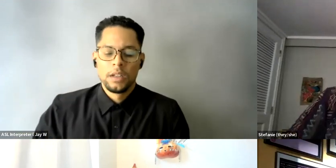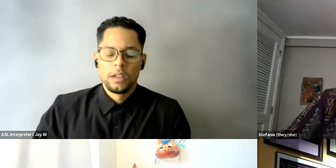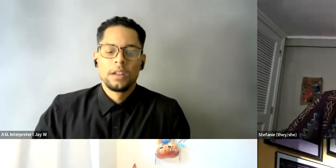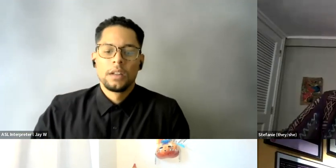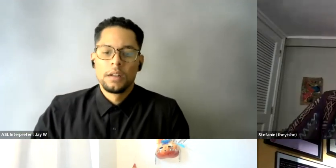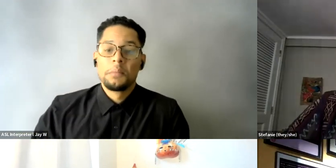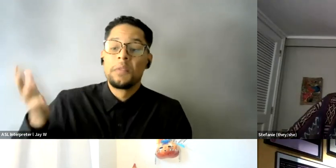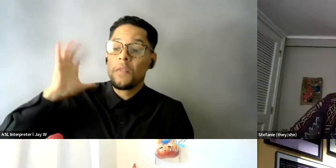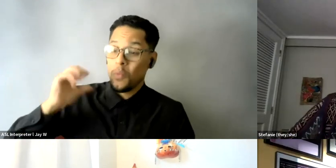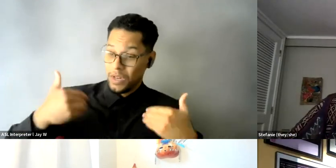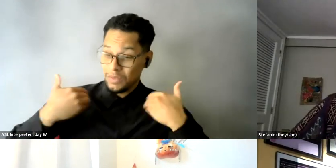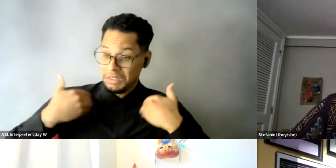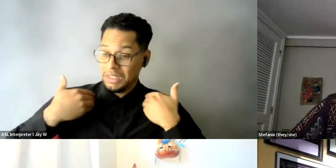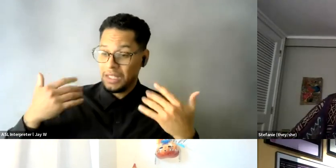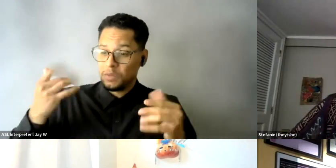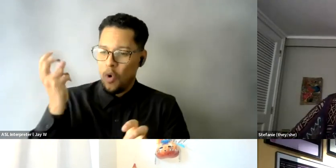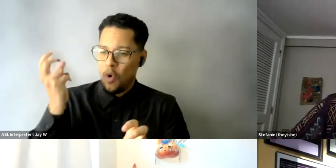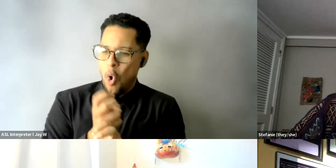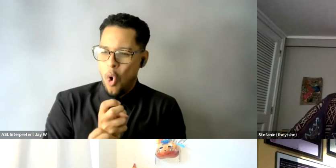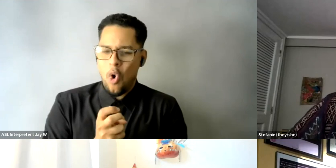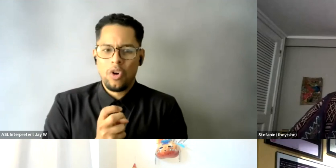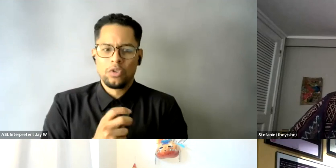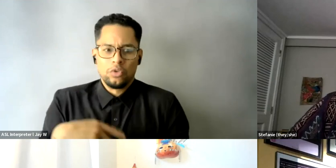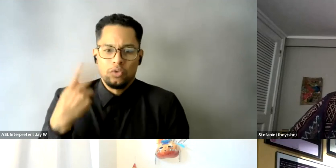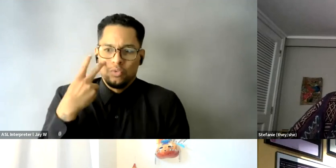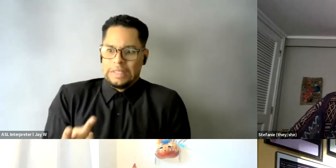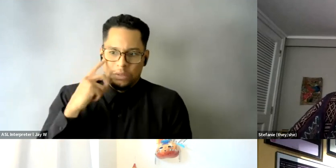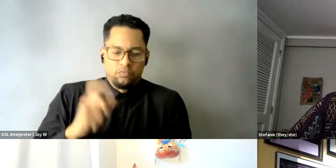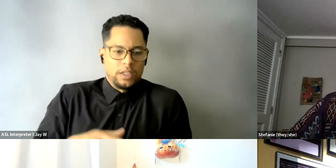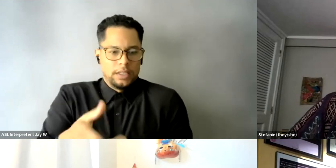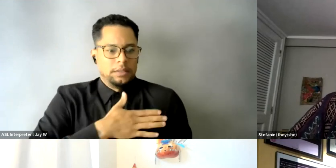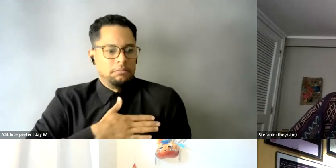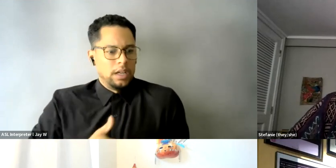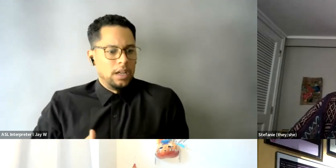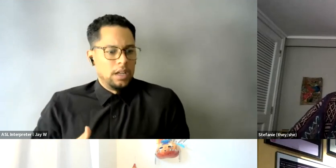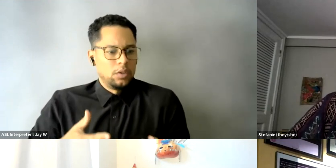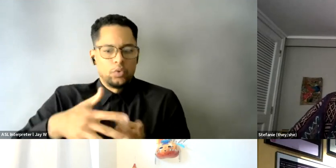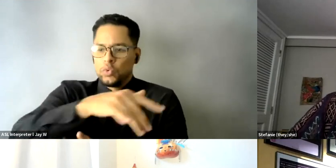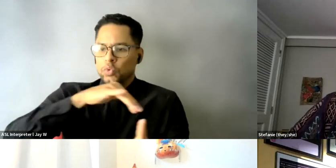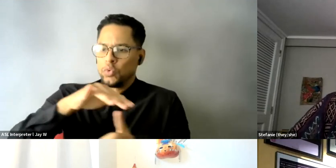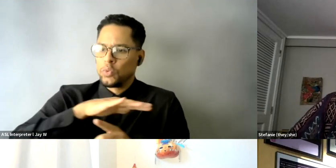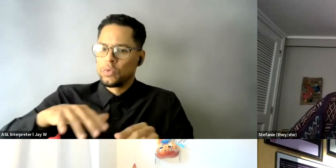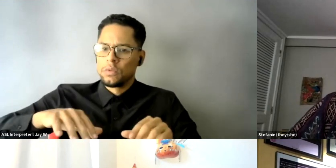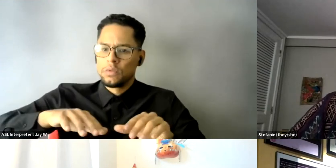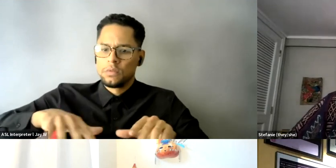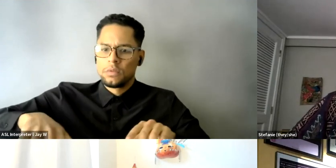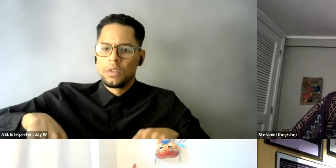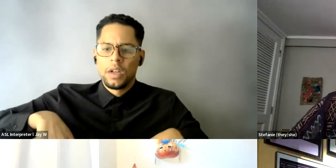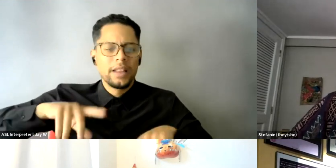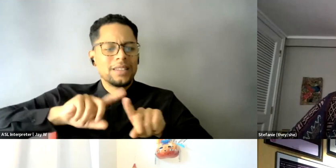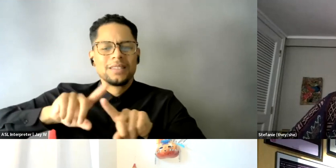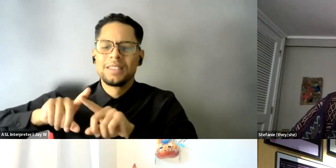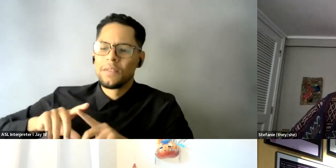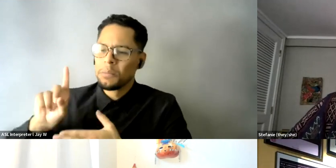it was hard for me to see my social location and see the ways that all the privileges and all the ways